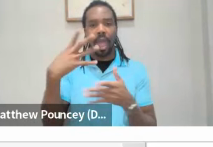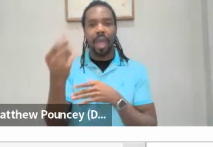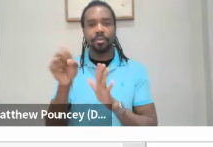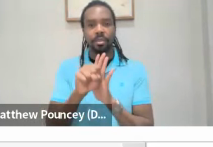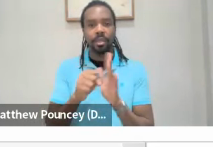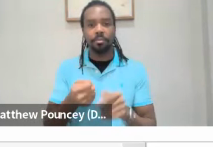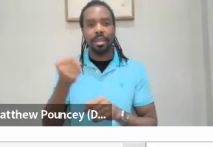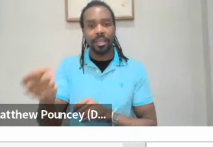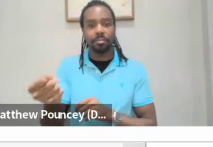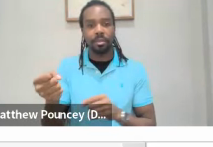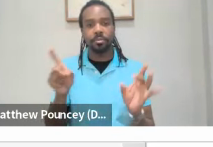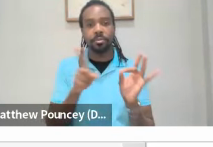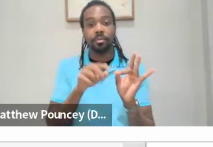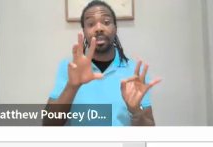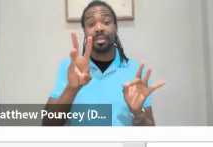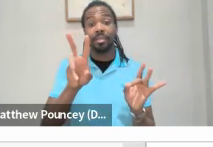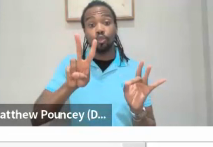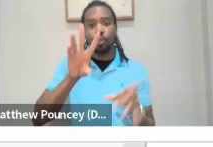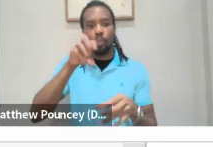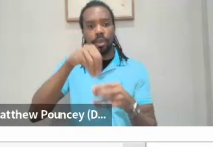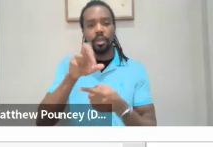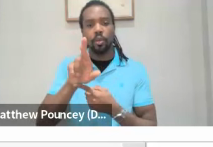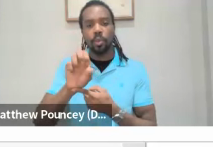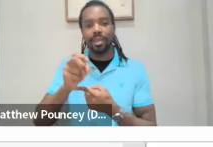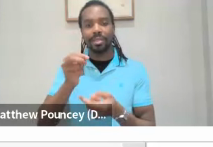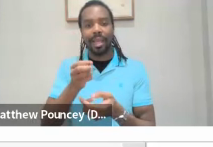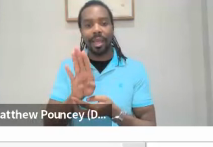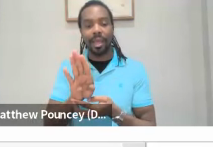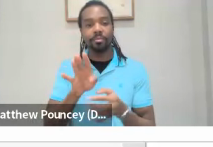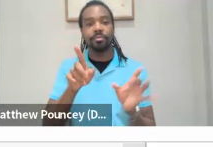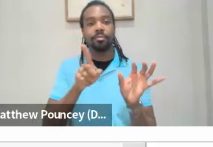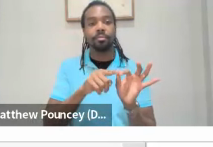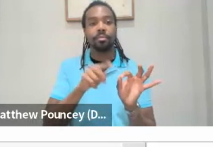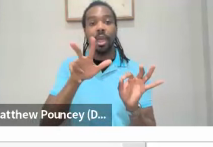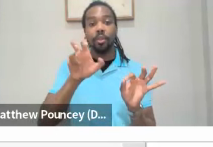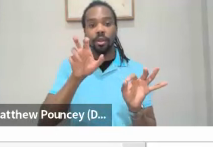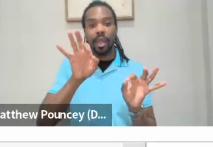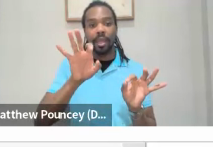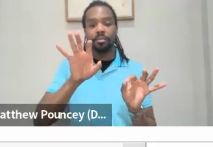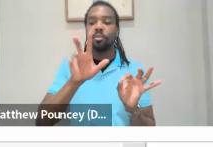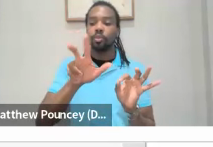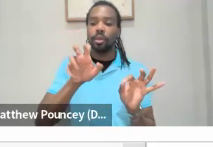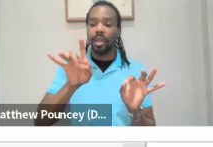residential habilitation placements, and 389 in supported living placements.